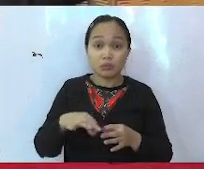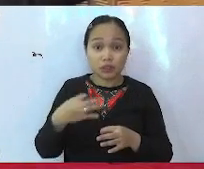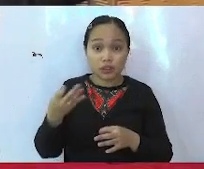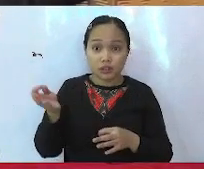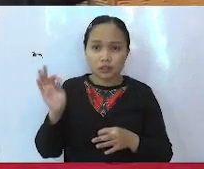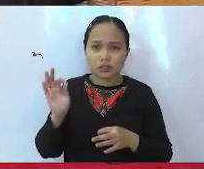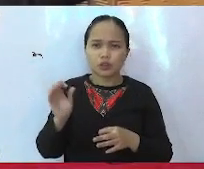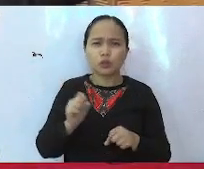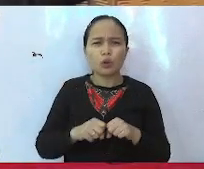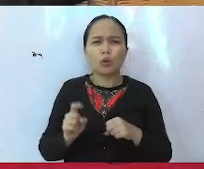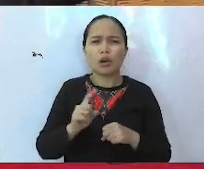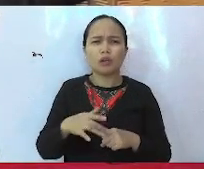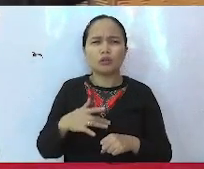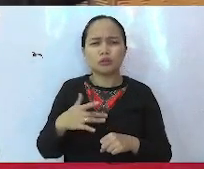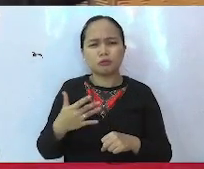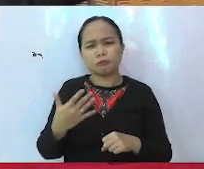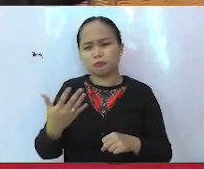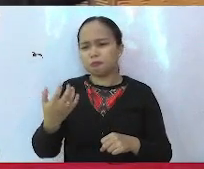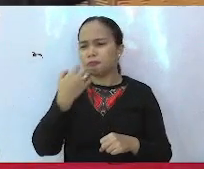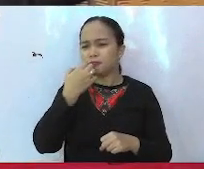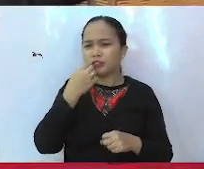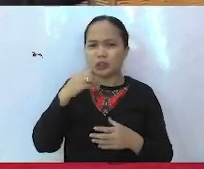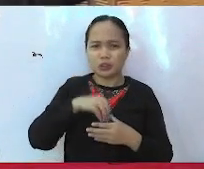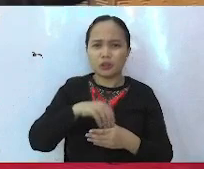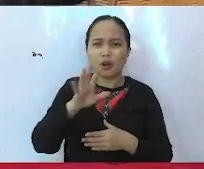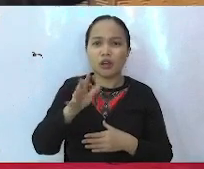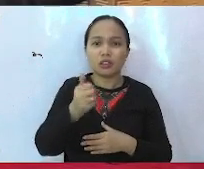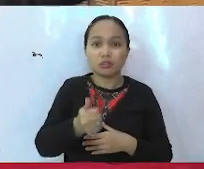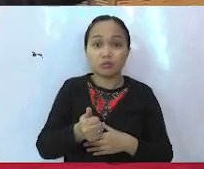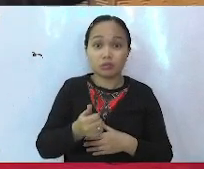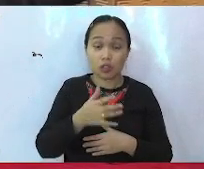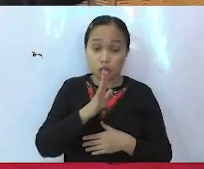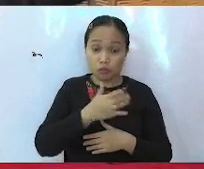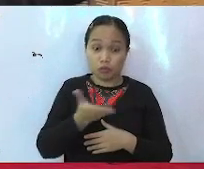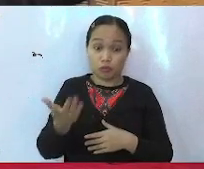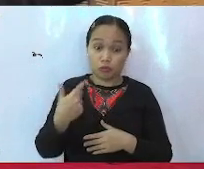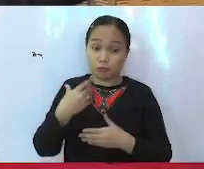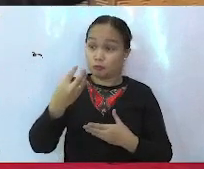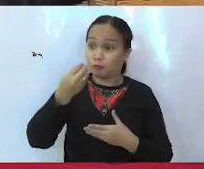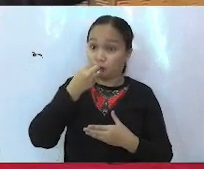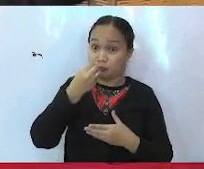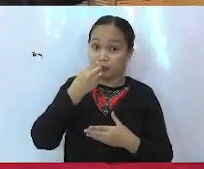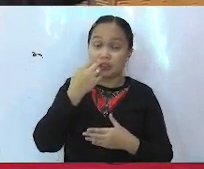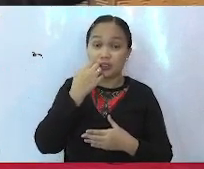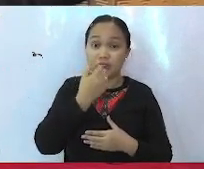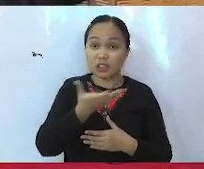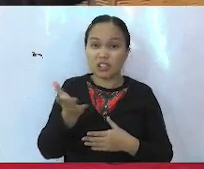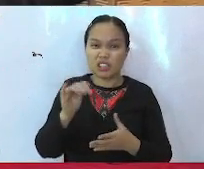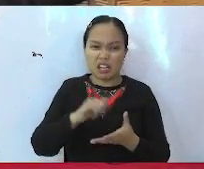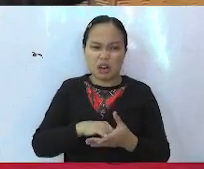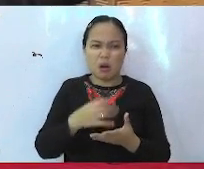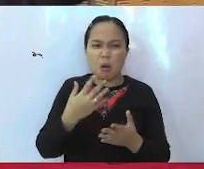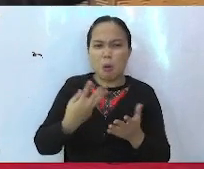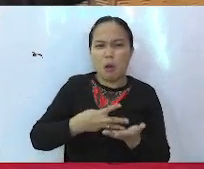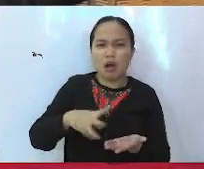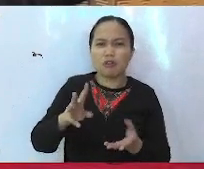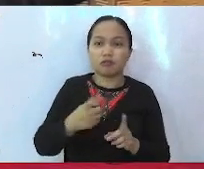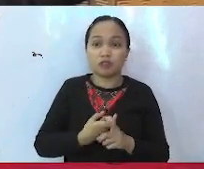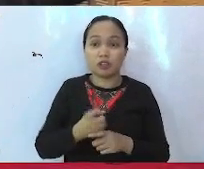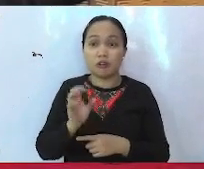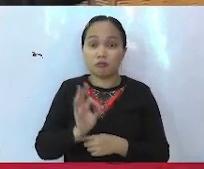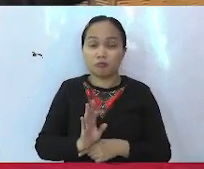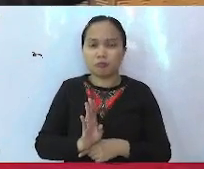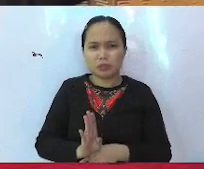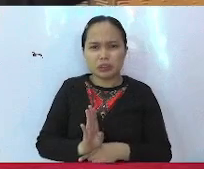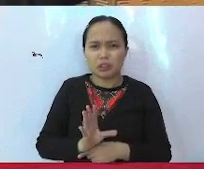Yes, sir. So what are you feeding yourselves? That's right. Are you feeding yourselves a bunch of junk on social media and a bunch of junk